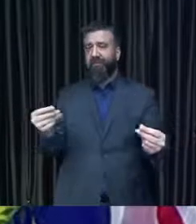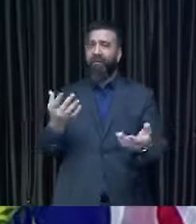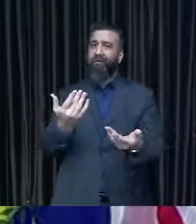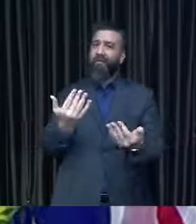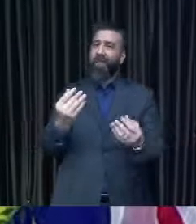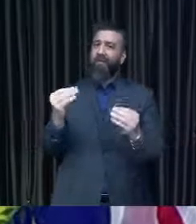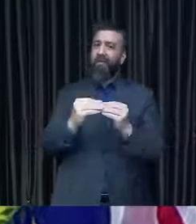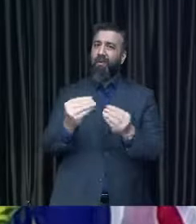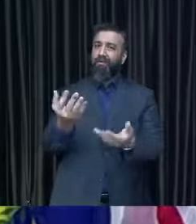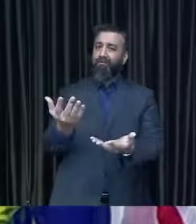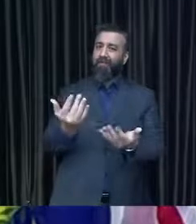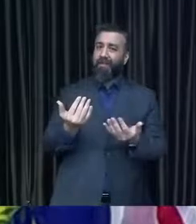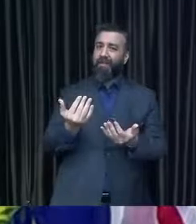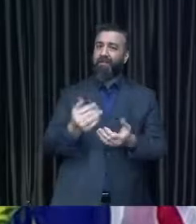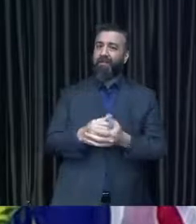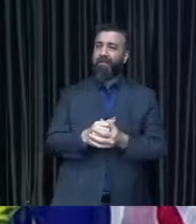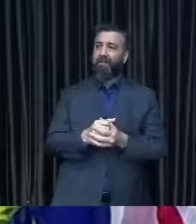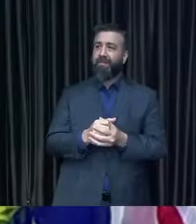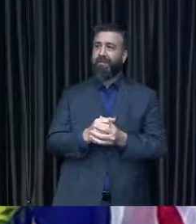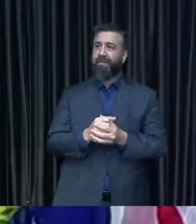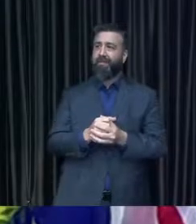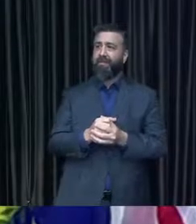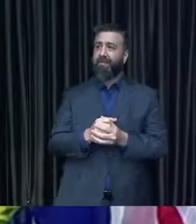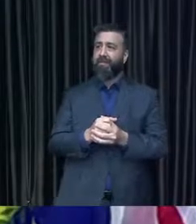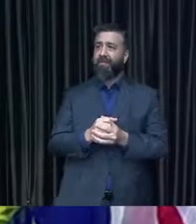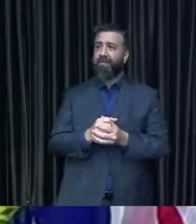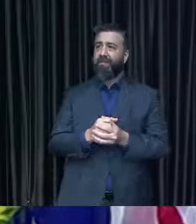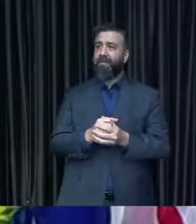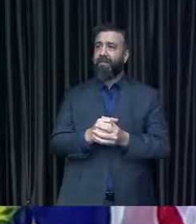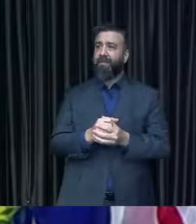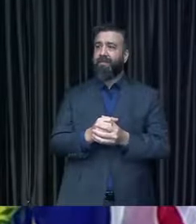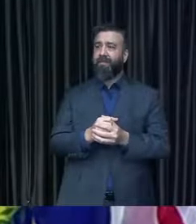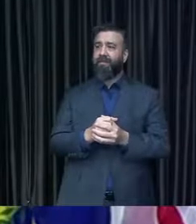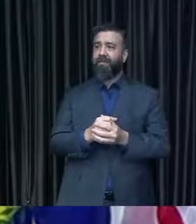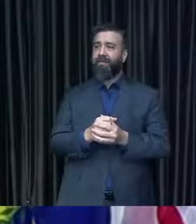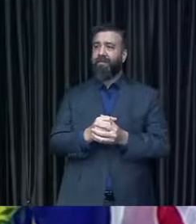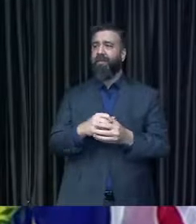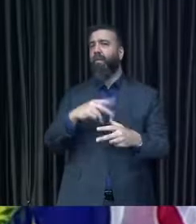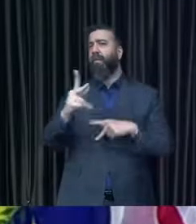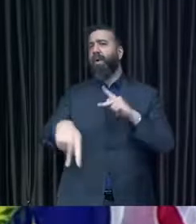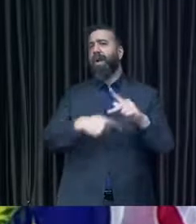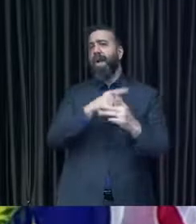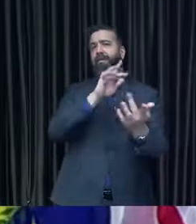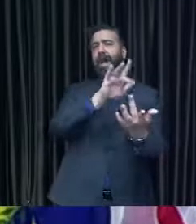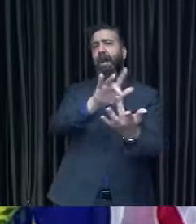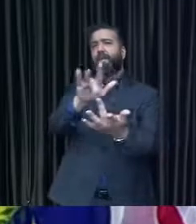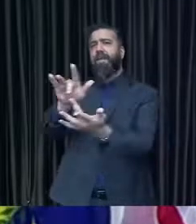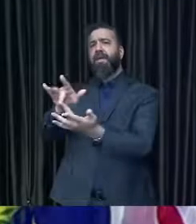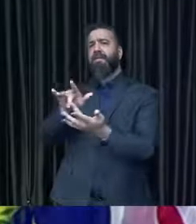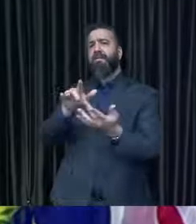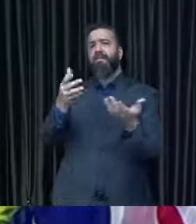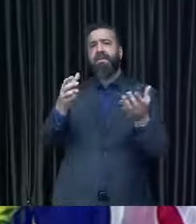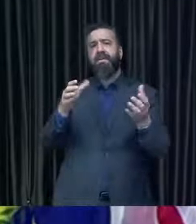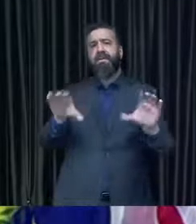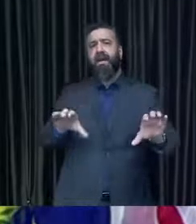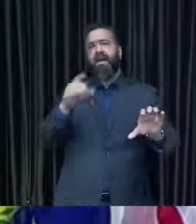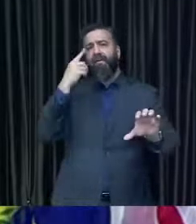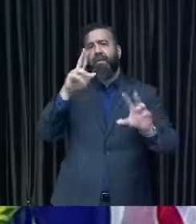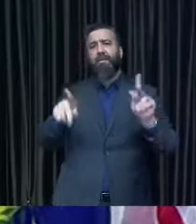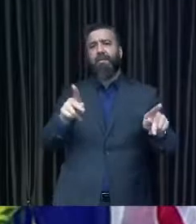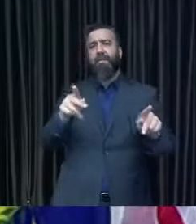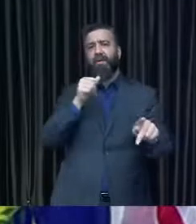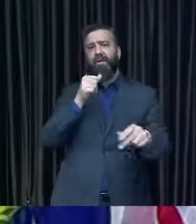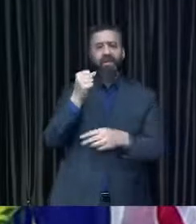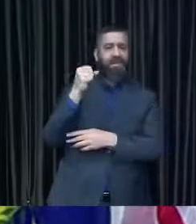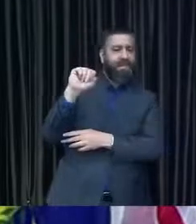category. What type of outreach is being done to reach those who might be resistant or unfamiliar